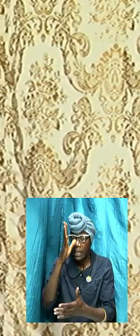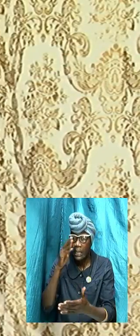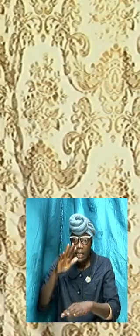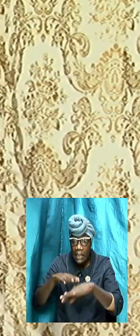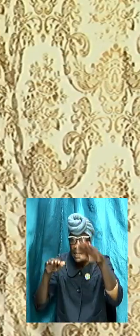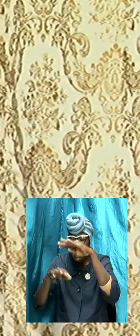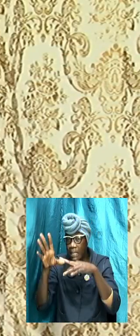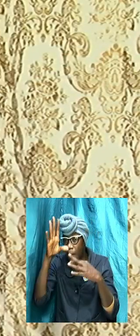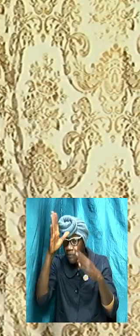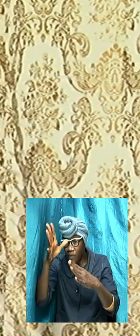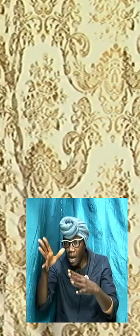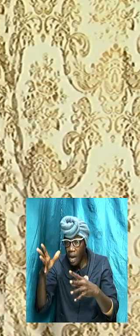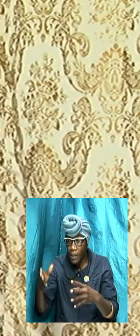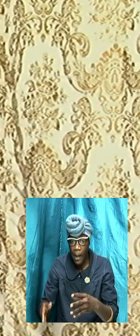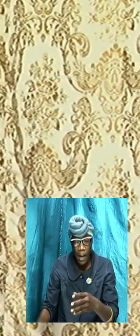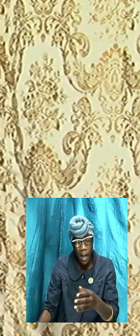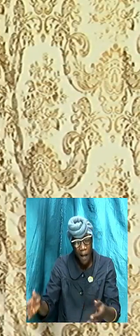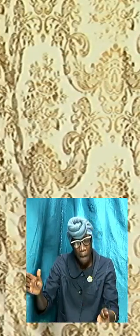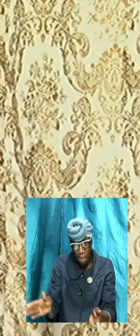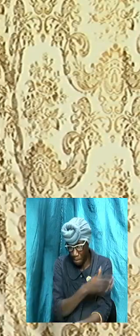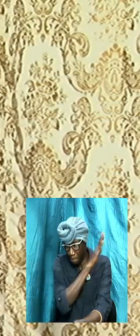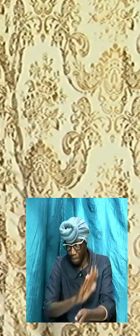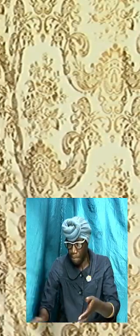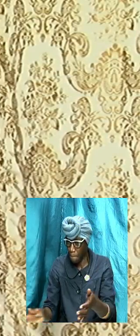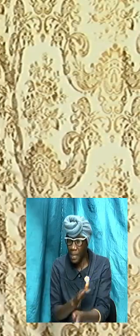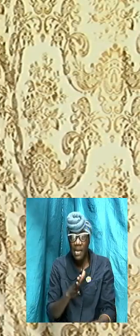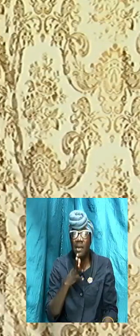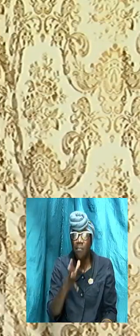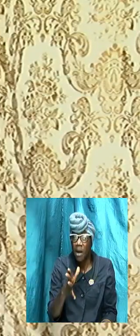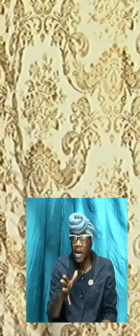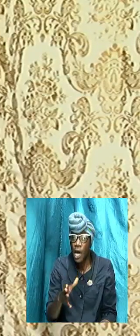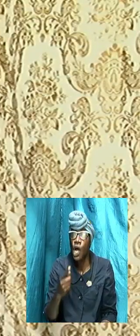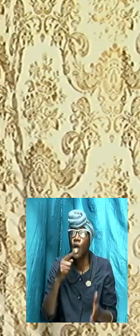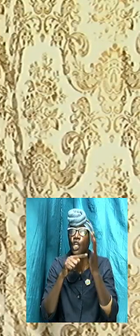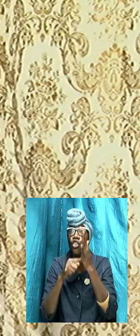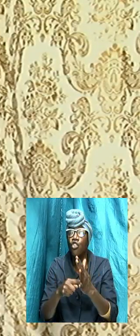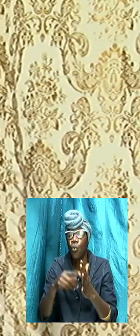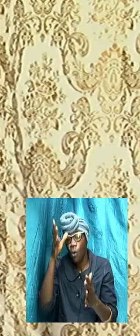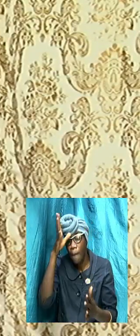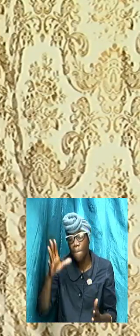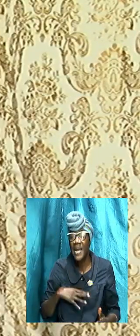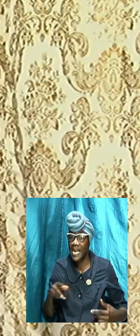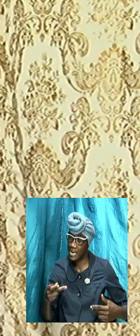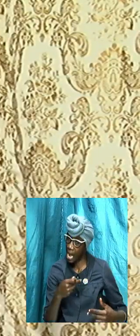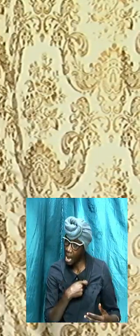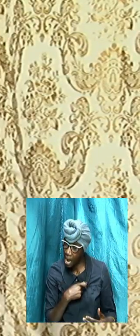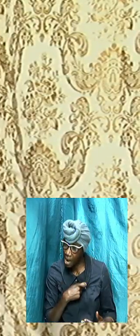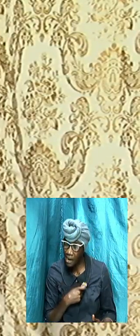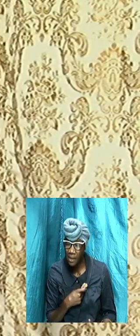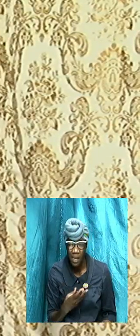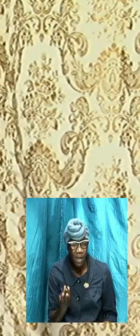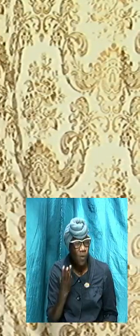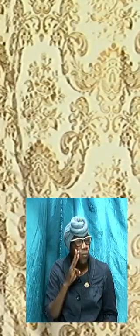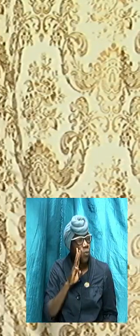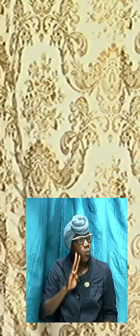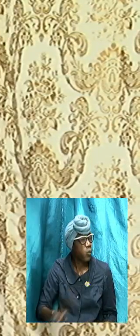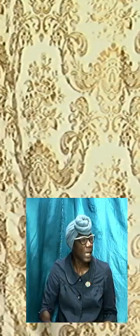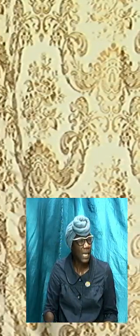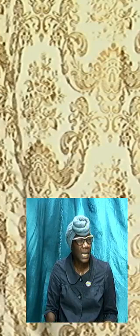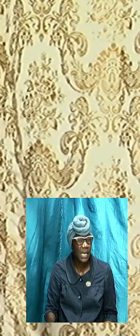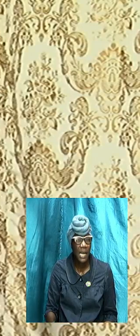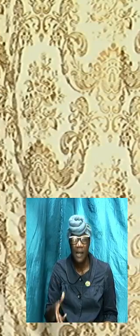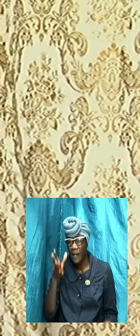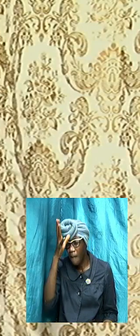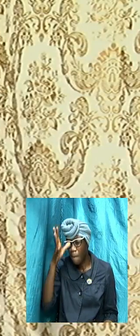shows that the heart of men have become wicked. Amen. Praise God. Morally, men have lost